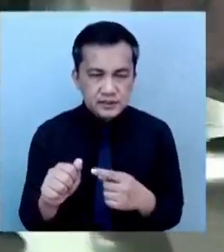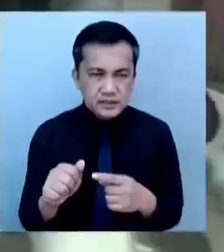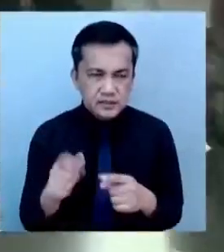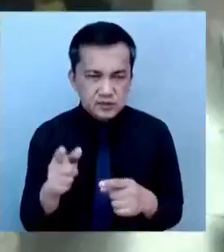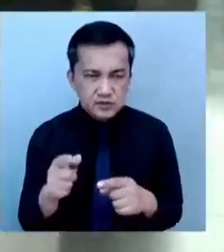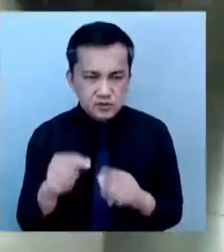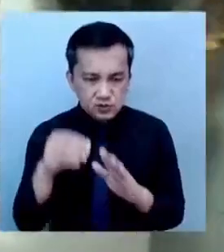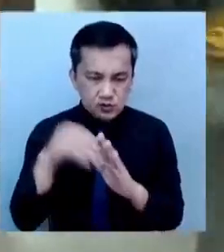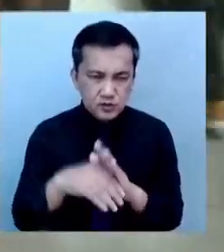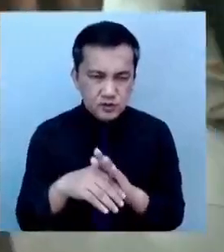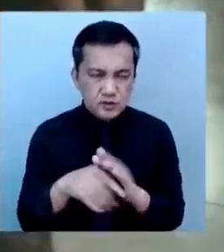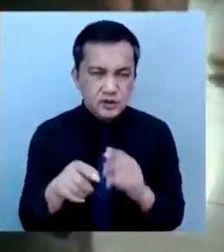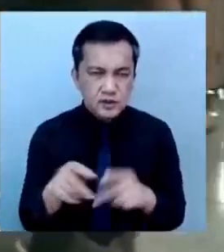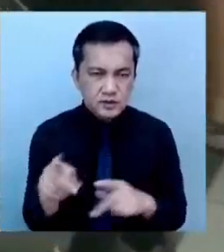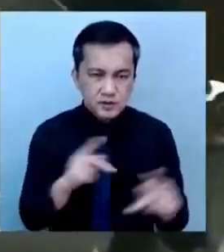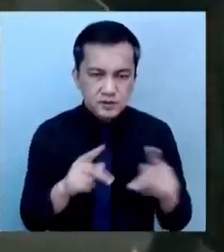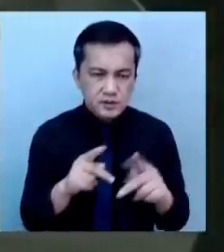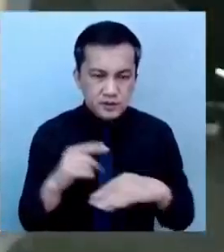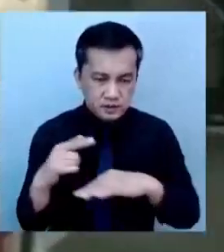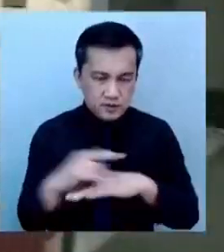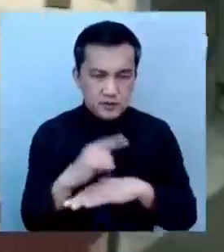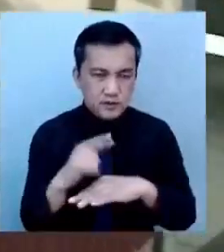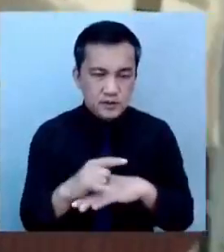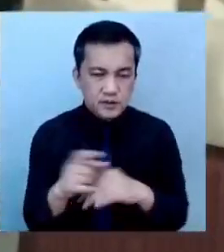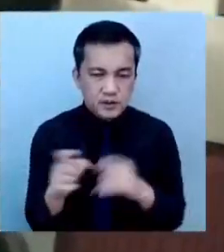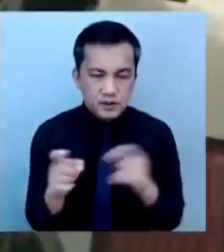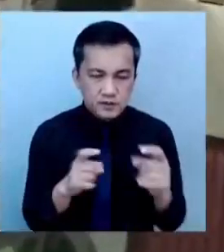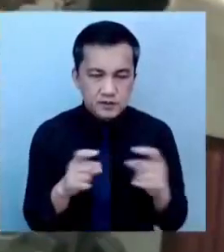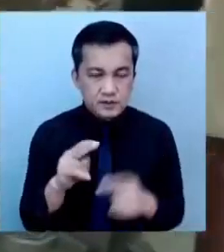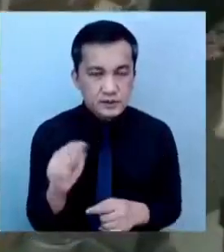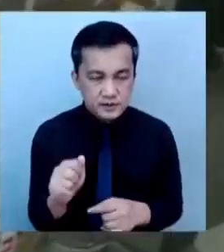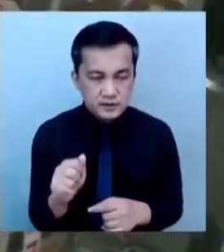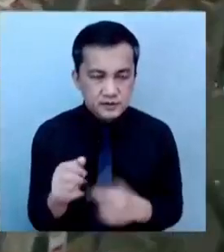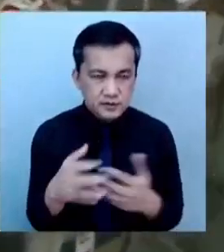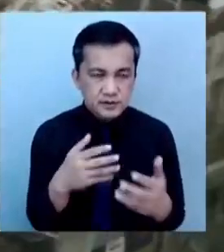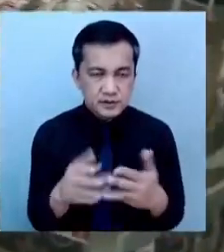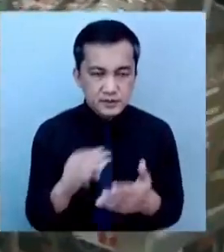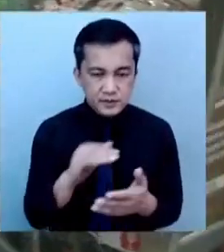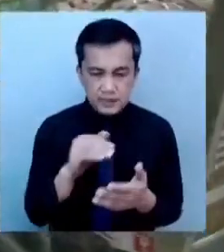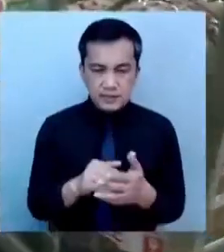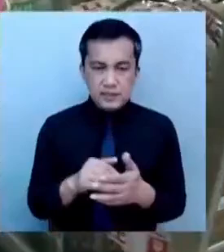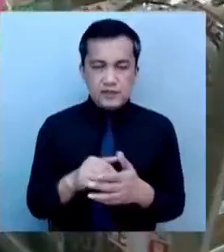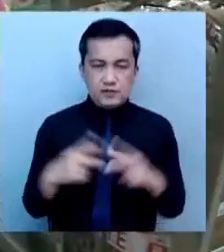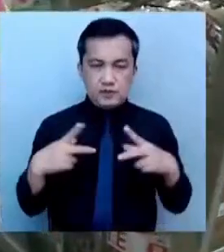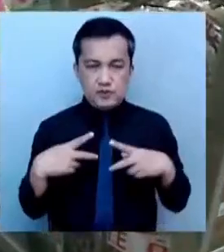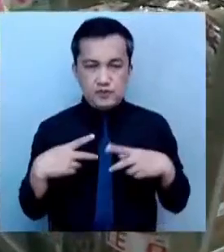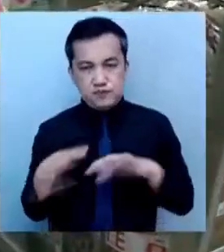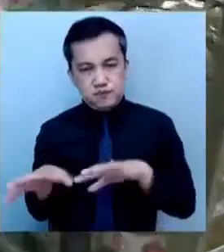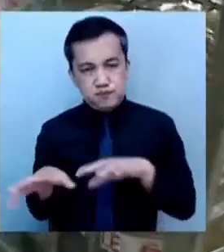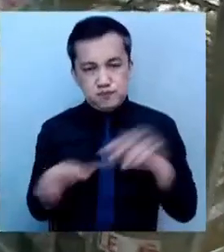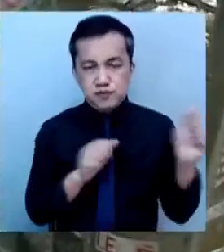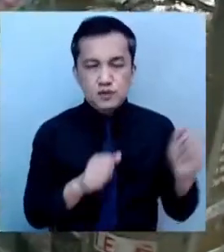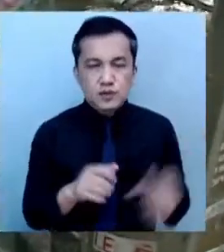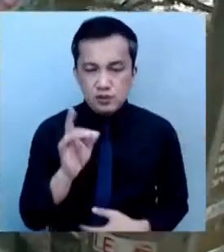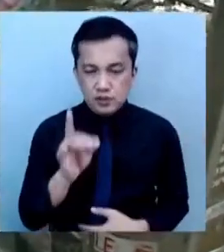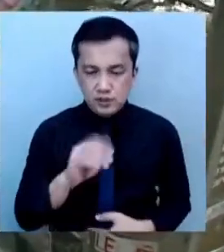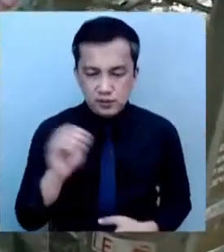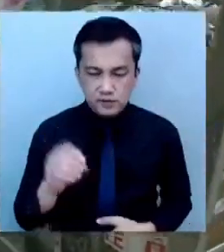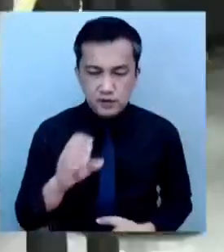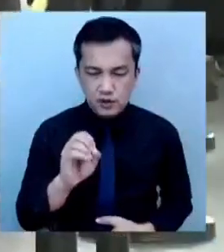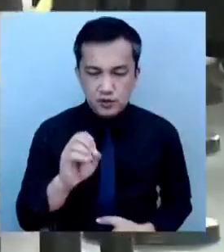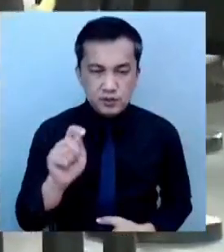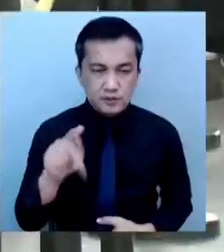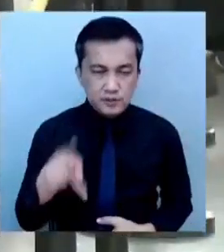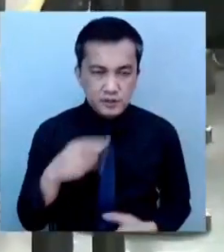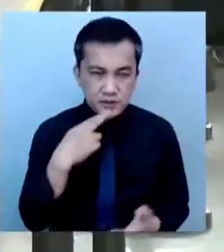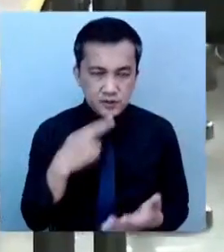on-time performance of airlines operating at NAIA amid the holiday exodus from the 80% OTP recorded in the